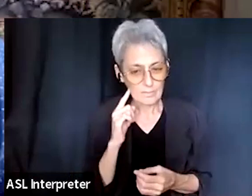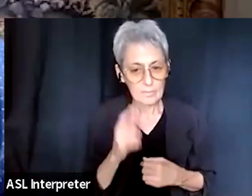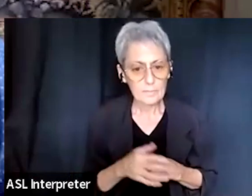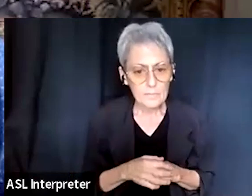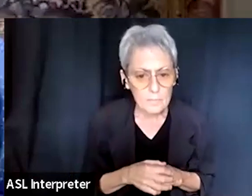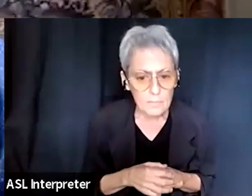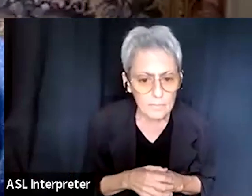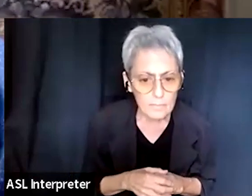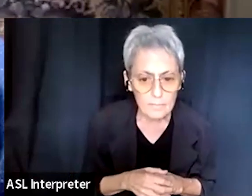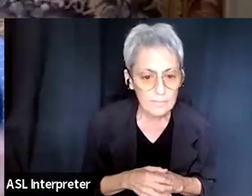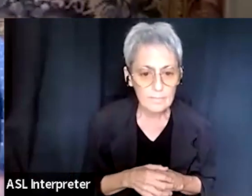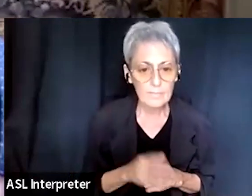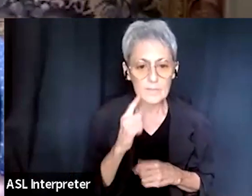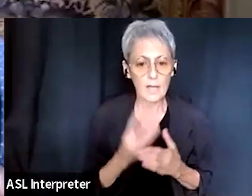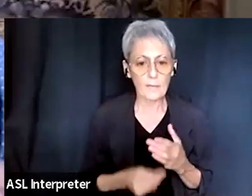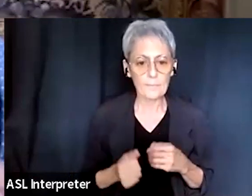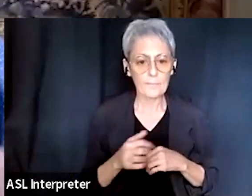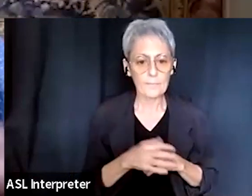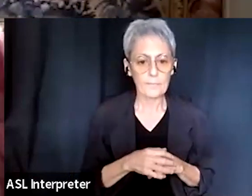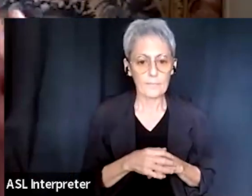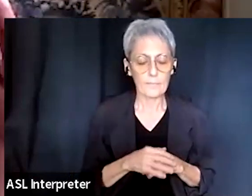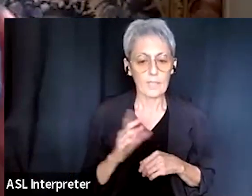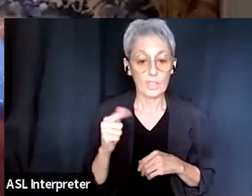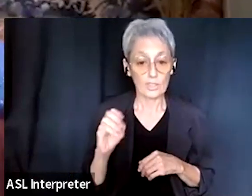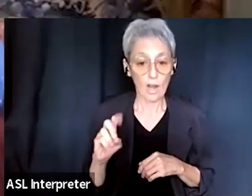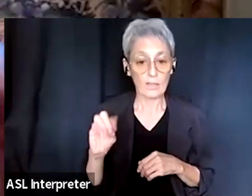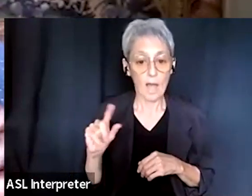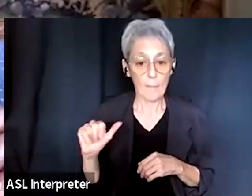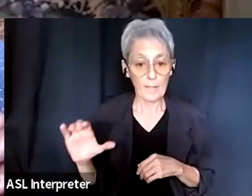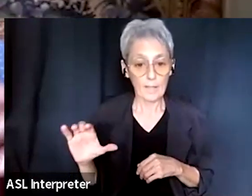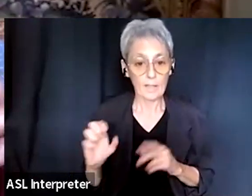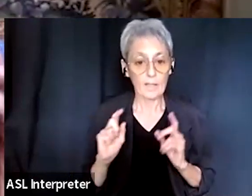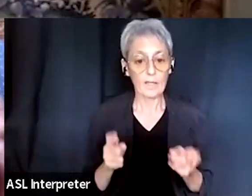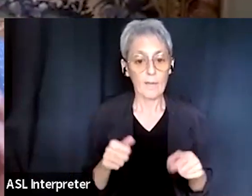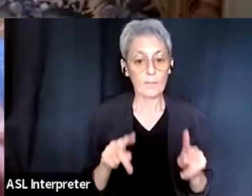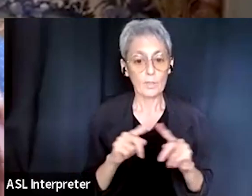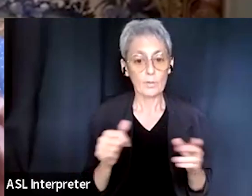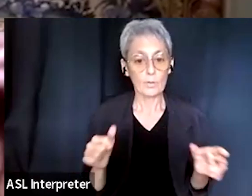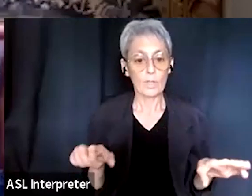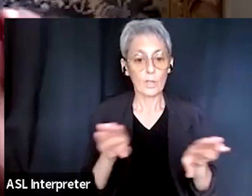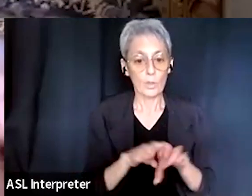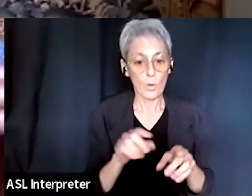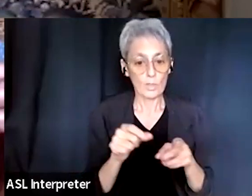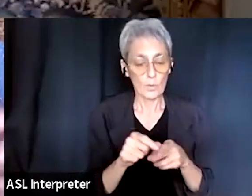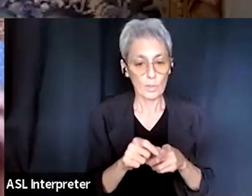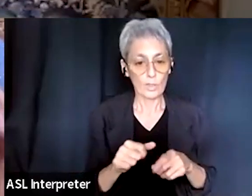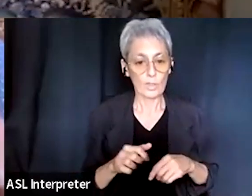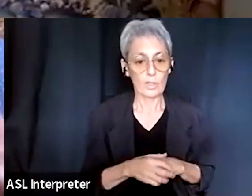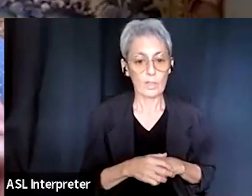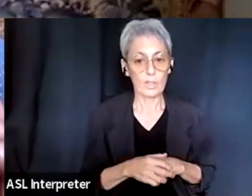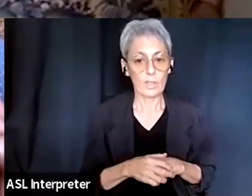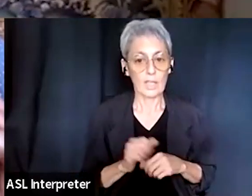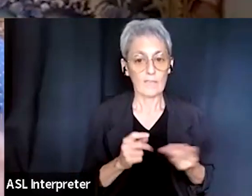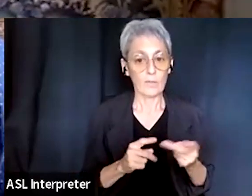And I'm going to give Charlotte and Dominic the opportunity to give a closing word. To the extent that you can say something about this